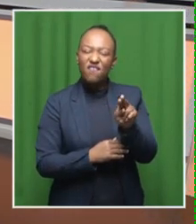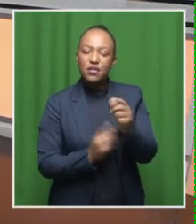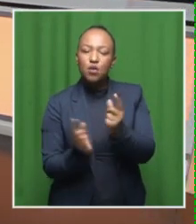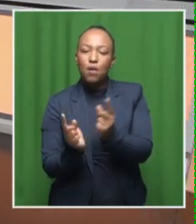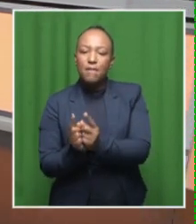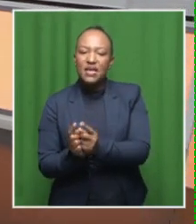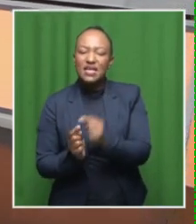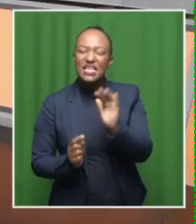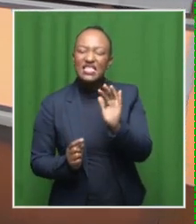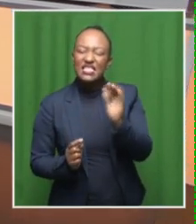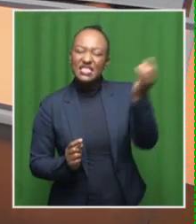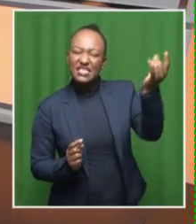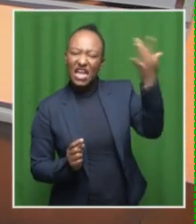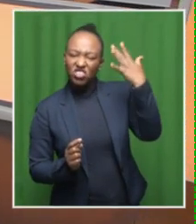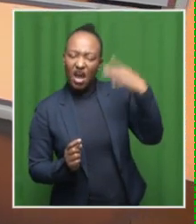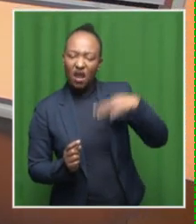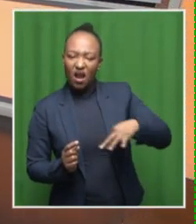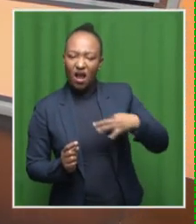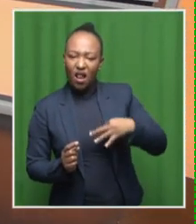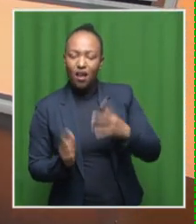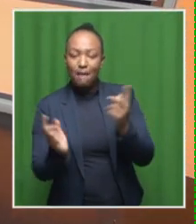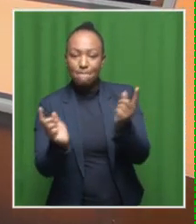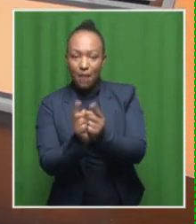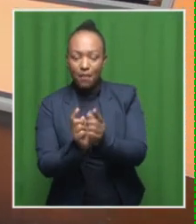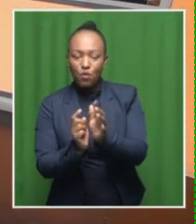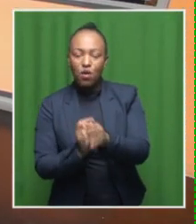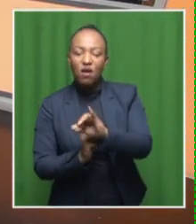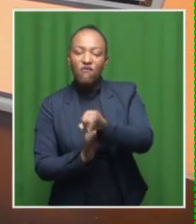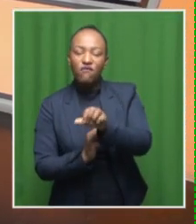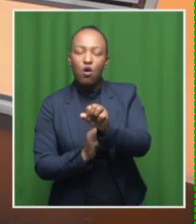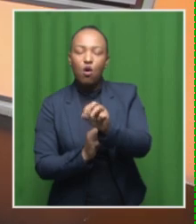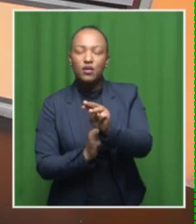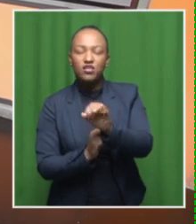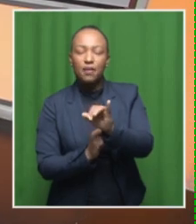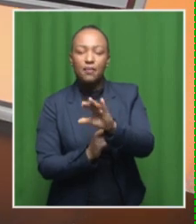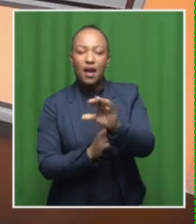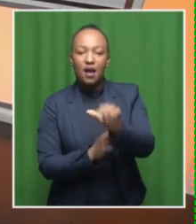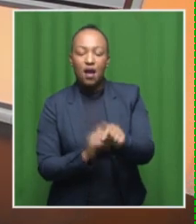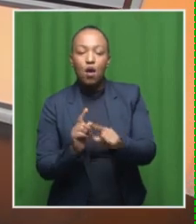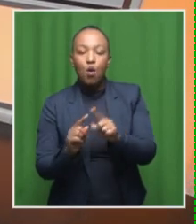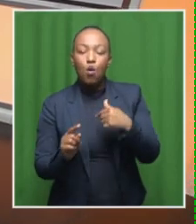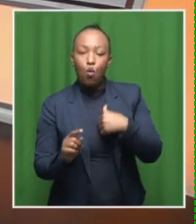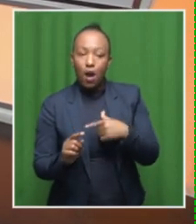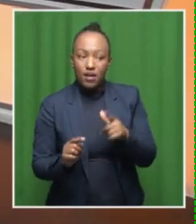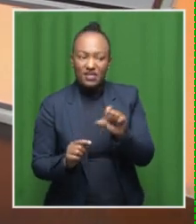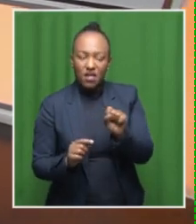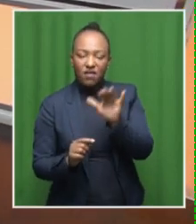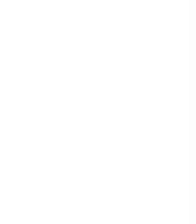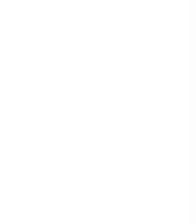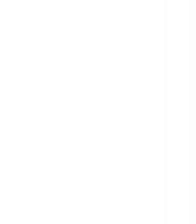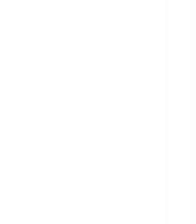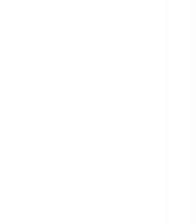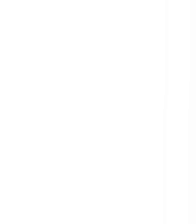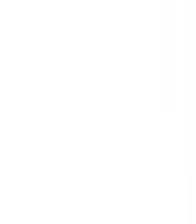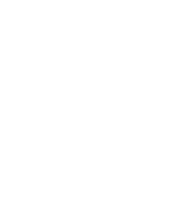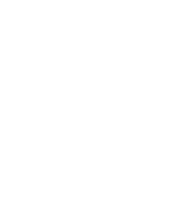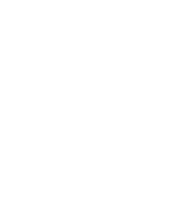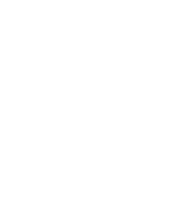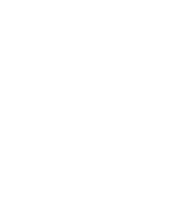Girls in what is a must-win encounter for Jamaica in order for South Africa to progress to the semifinals.